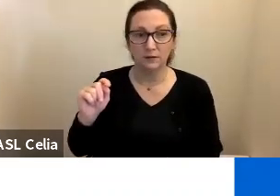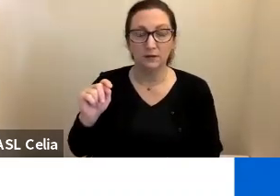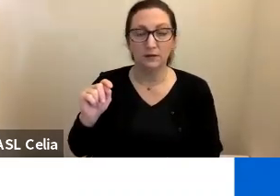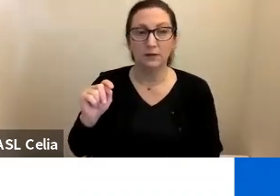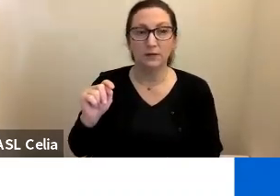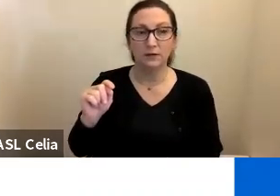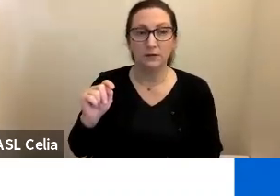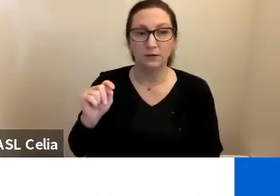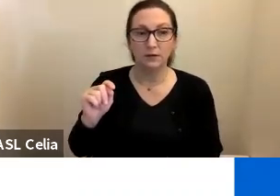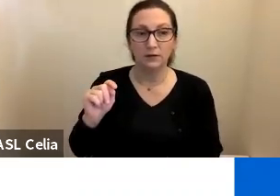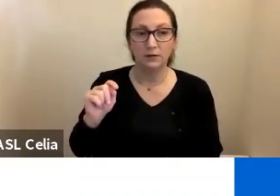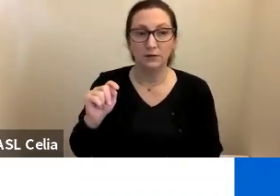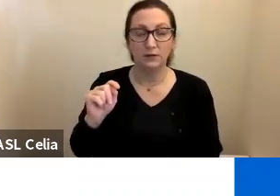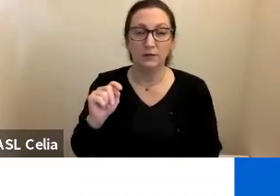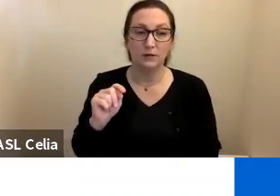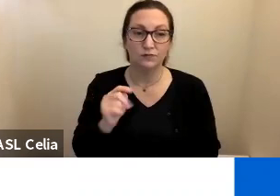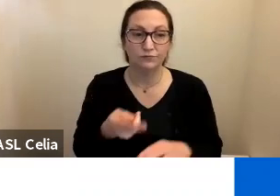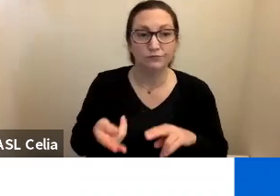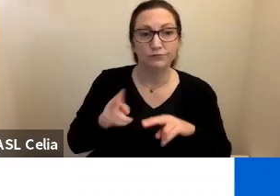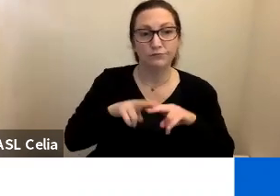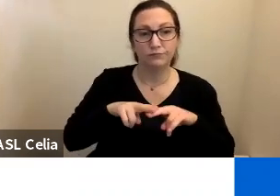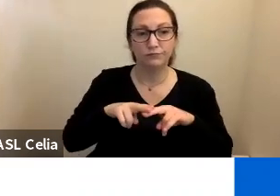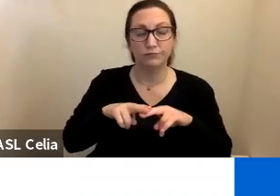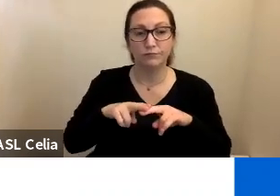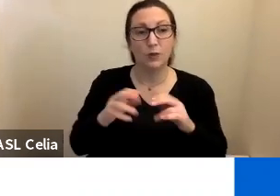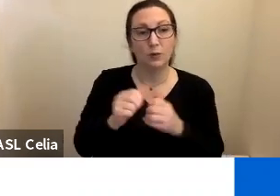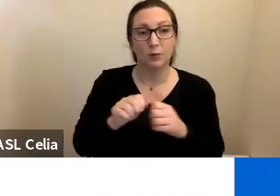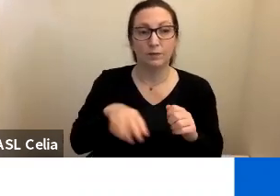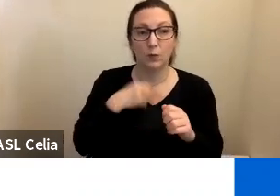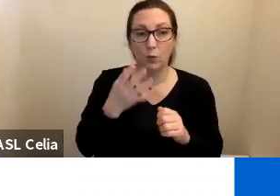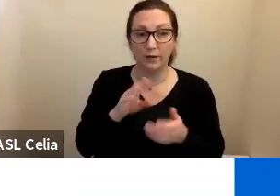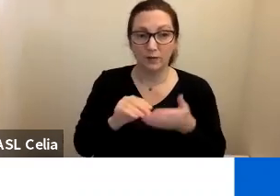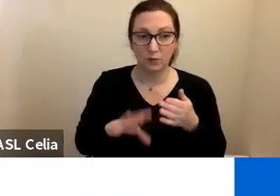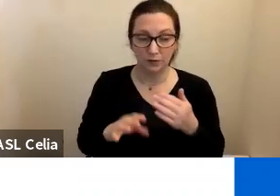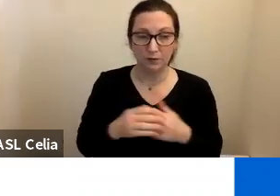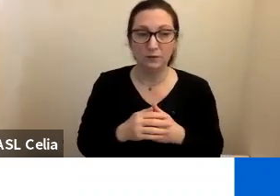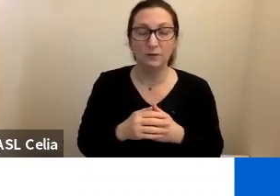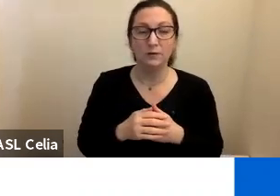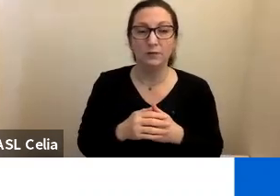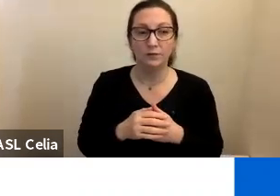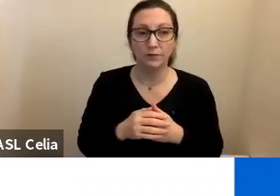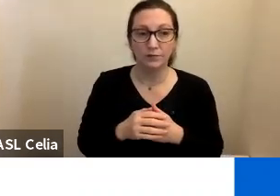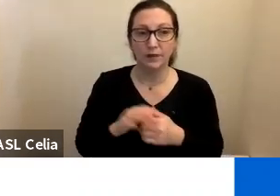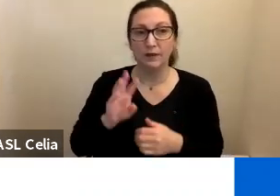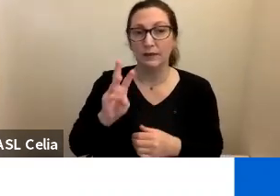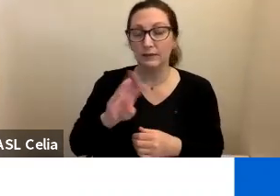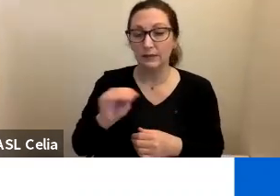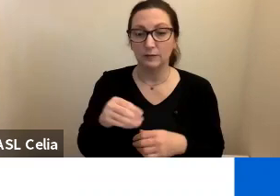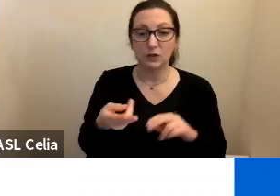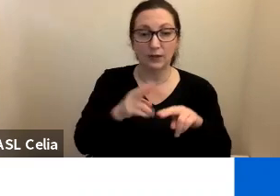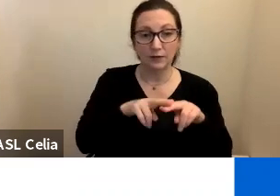bigger increase in enrollment is among our white student population there. So there was a 6%